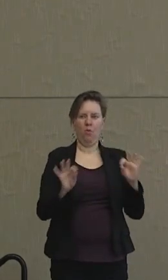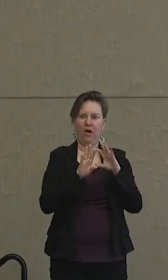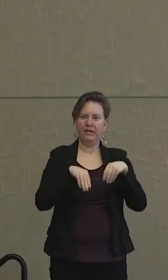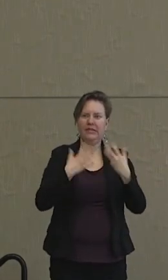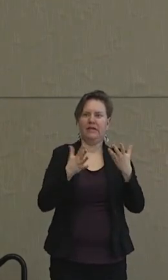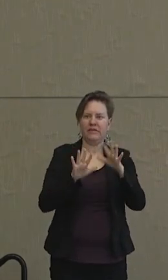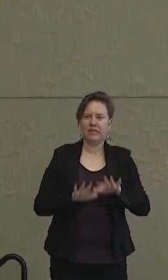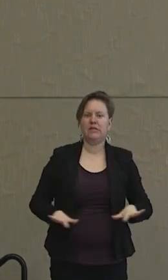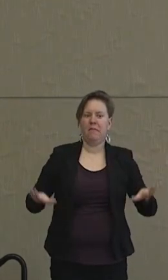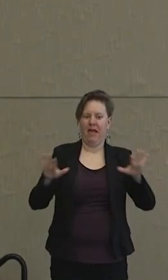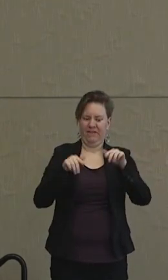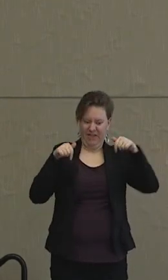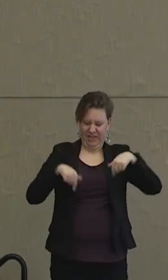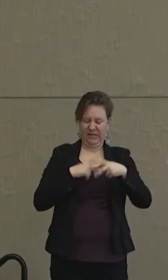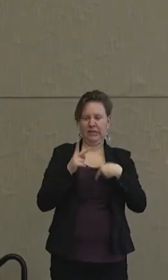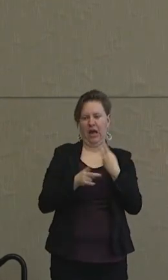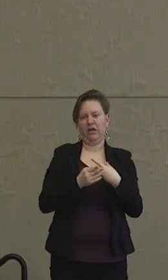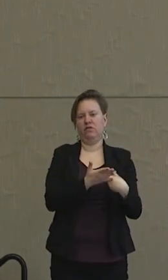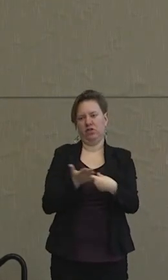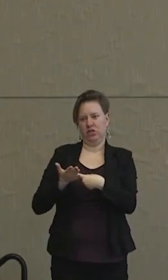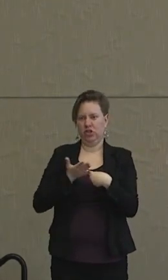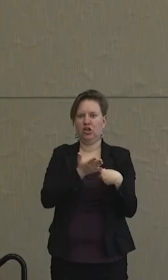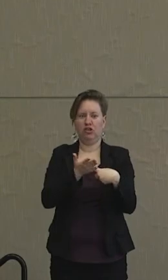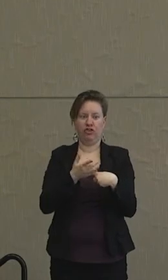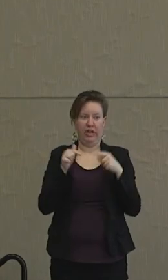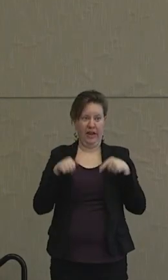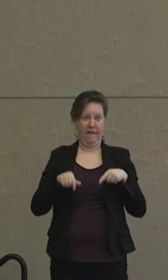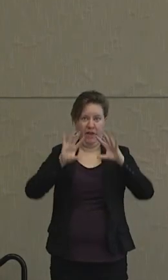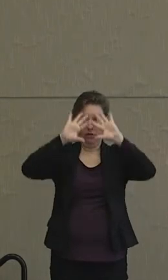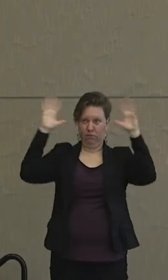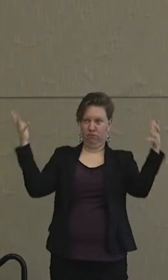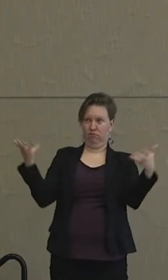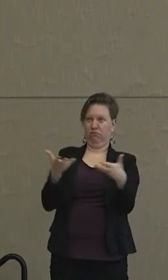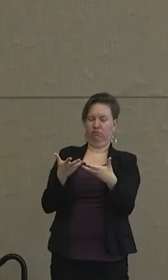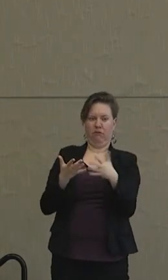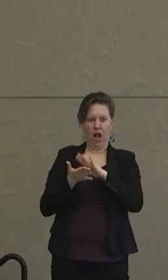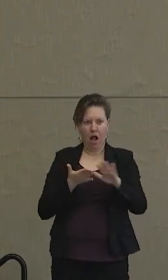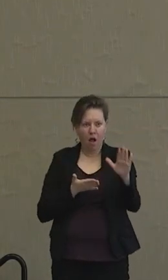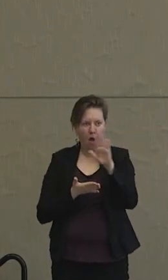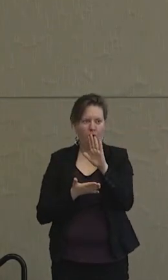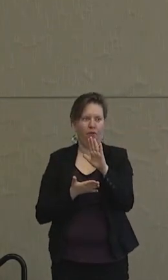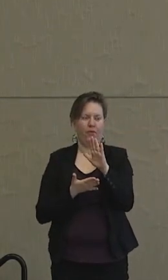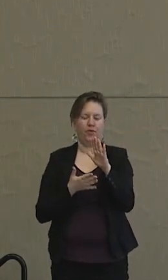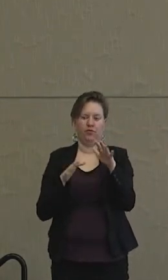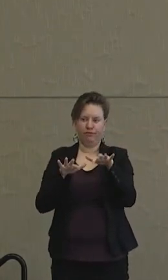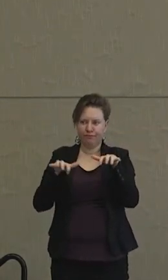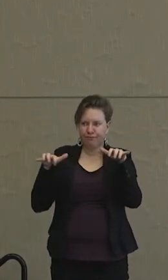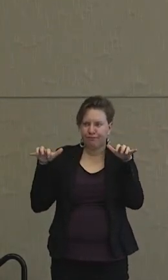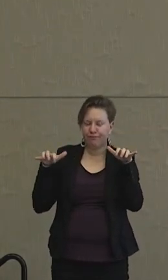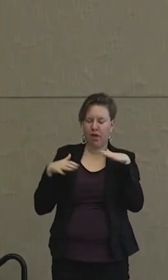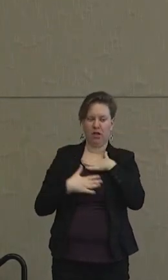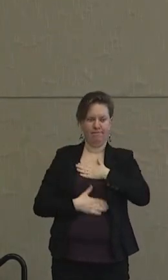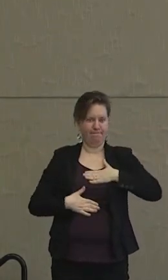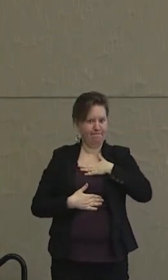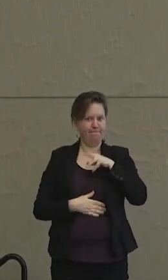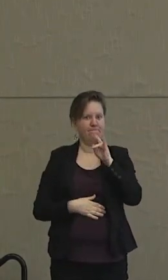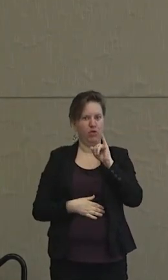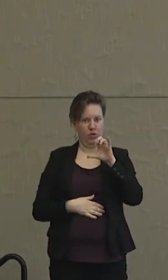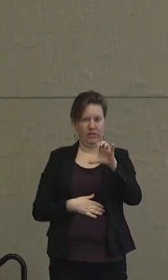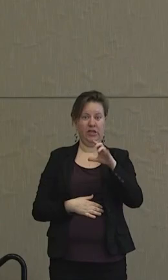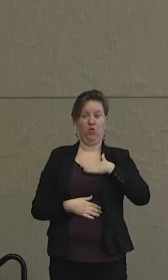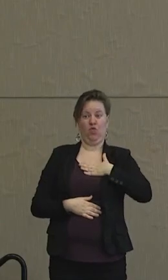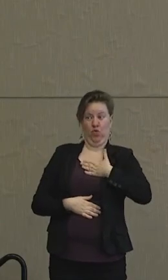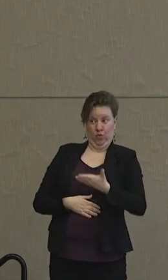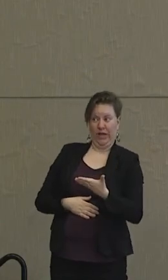space for this kind of discussion in these kind of contexts. And it's an appreciation that UIC was willing to kind of answer